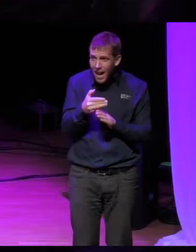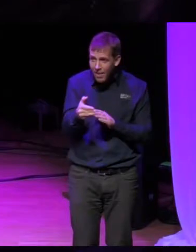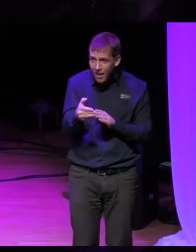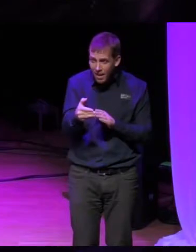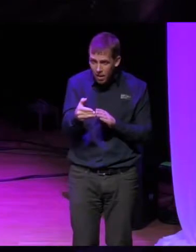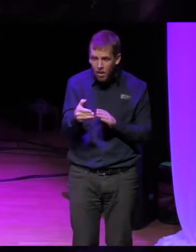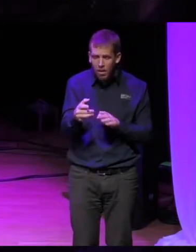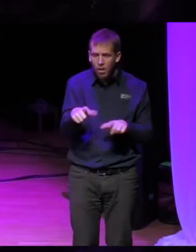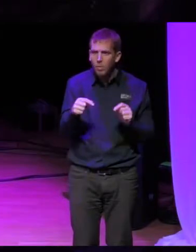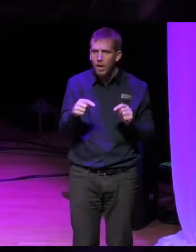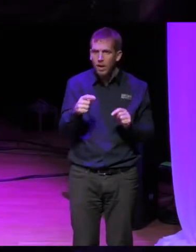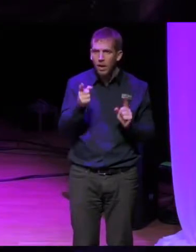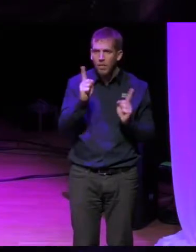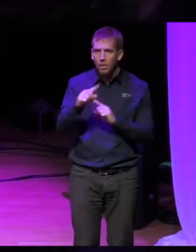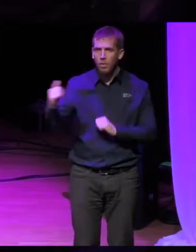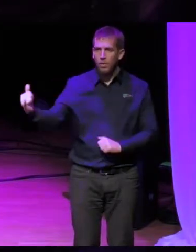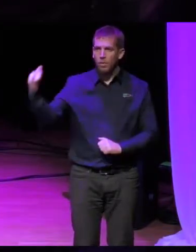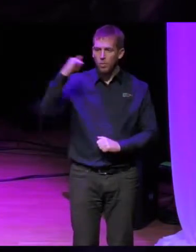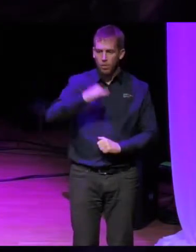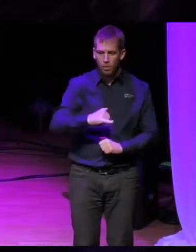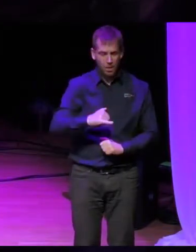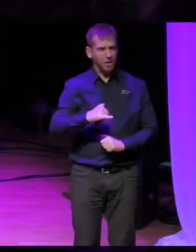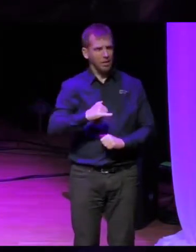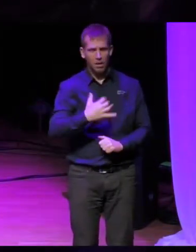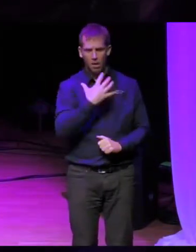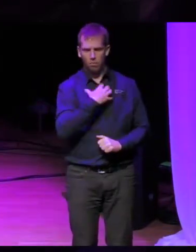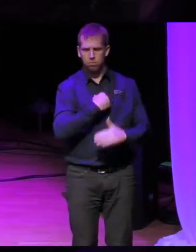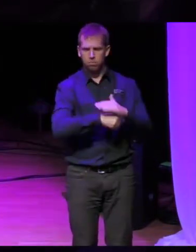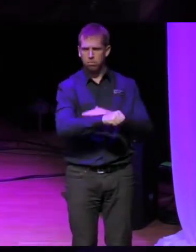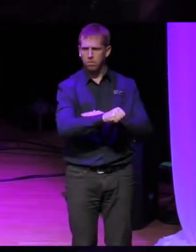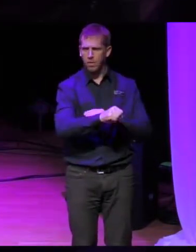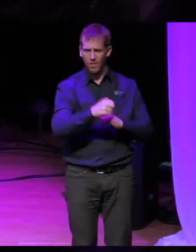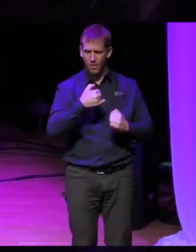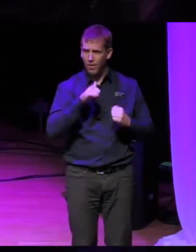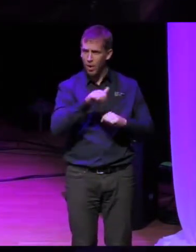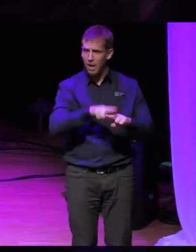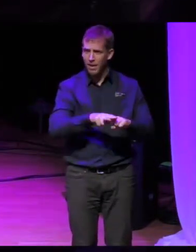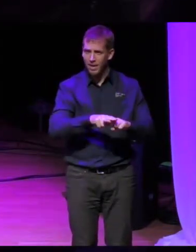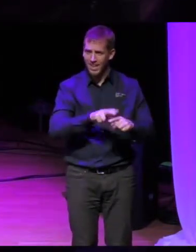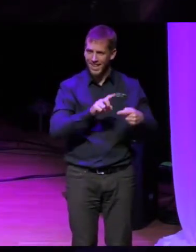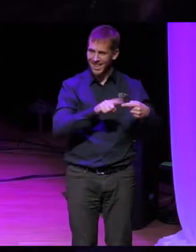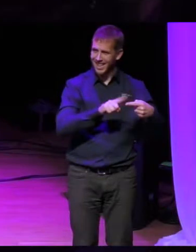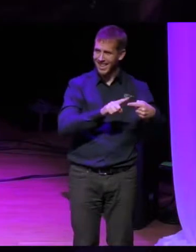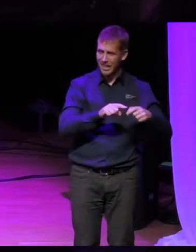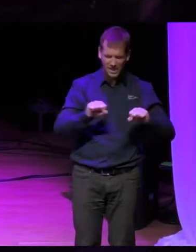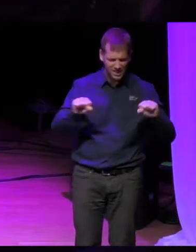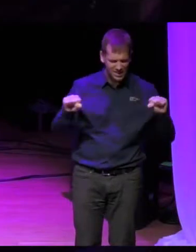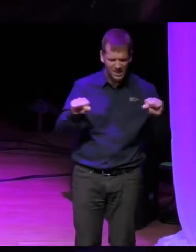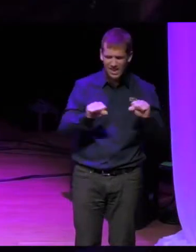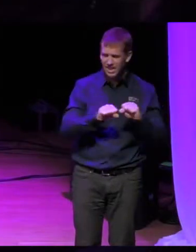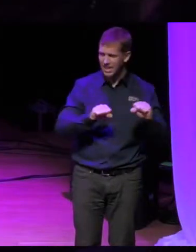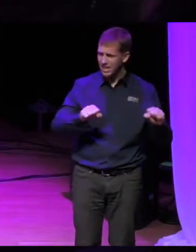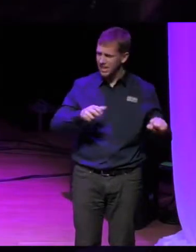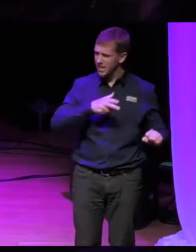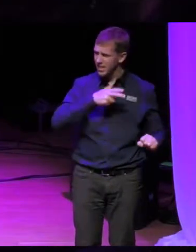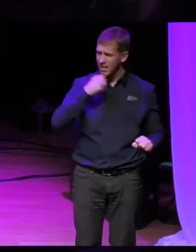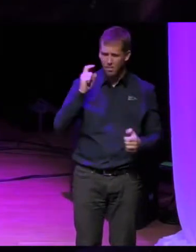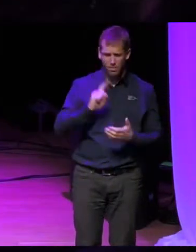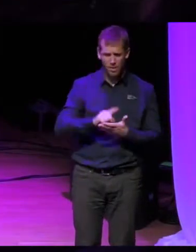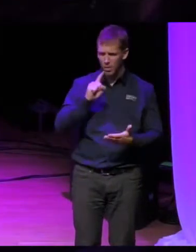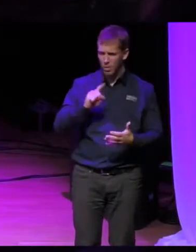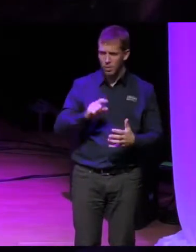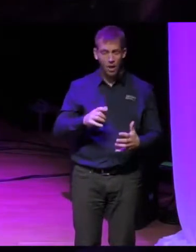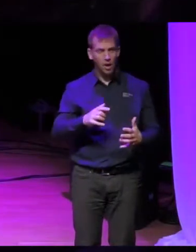coming home to the United States, being detained at the airports. So that kind of rush and urgency that I think took us aback, and of course